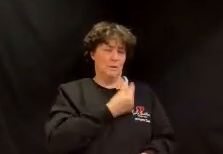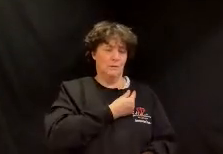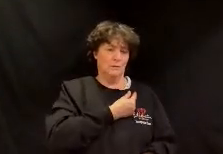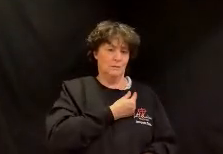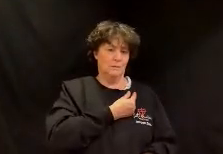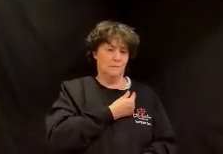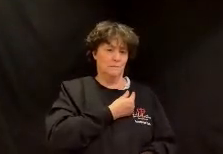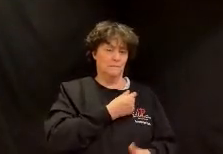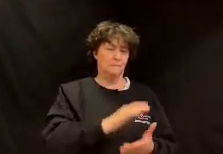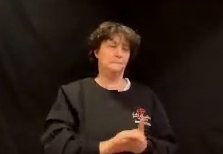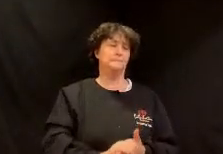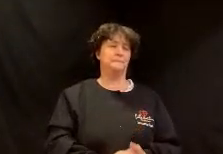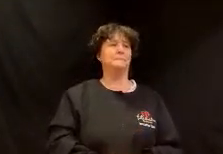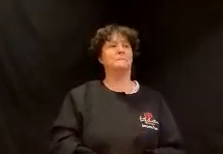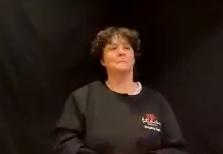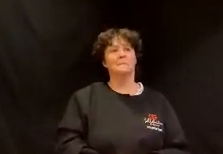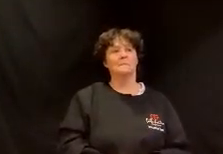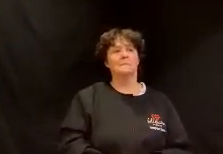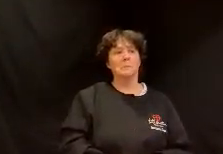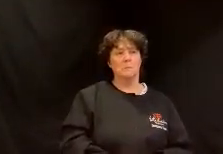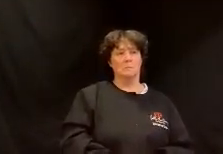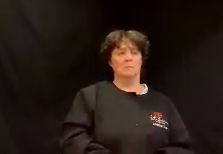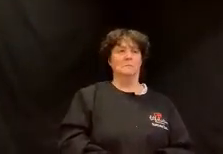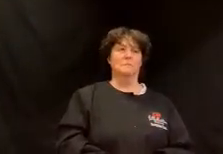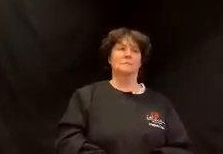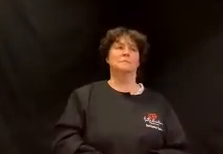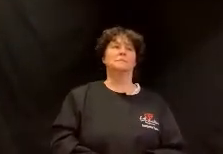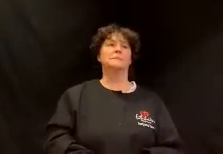I'm done. Won't you stand to your feet? Praise the Lord.